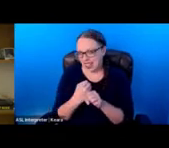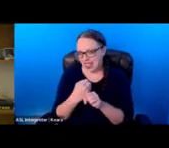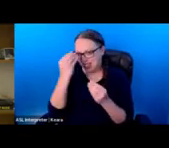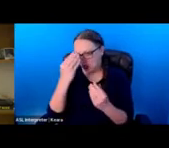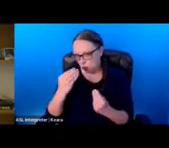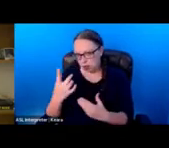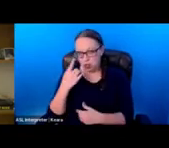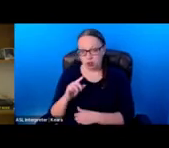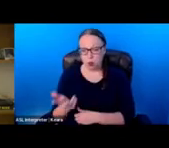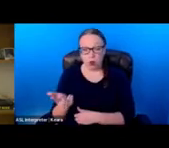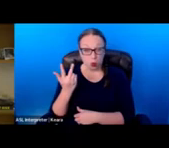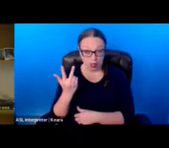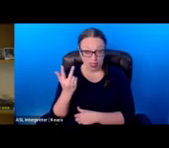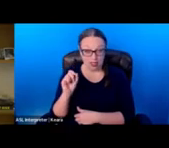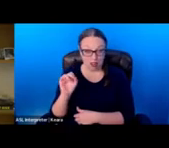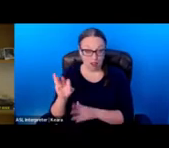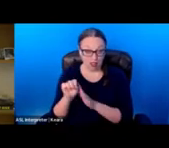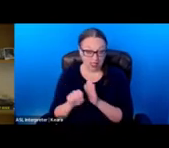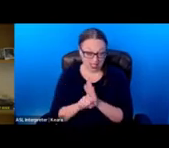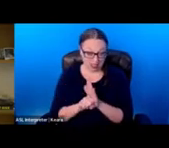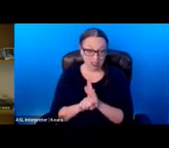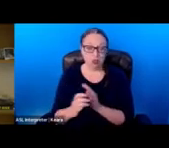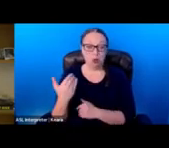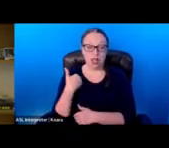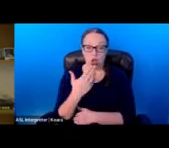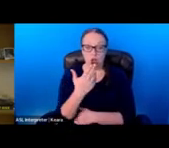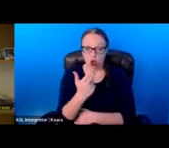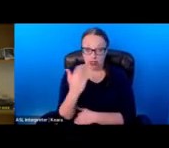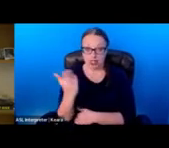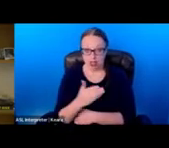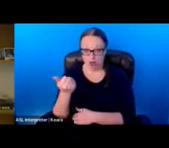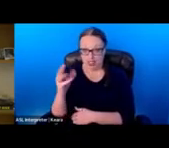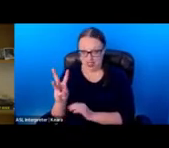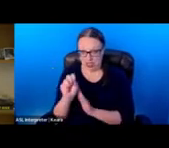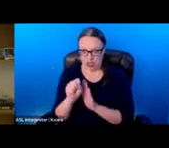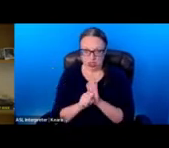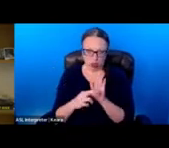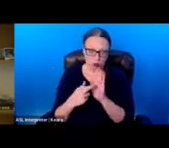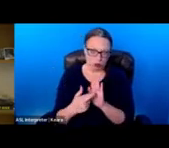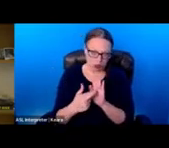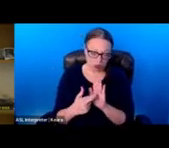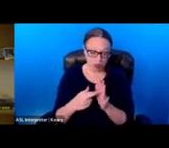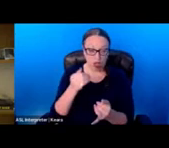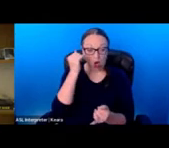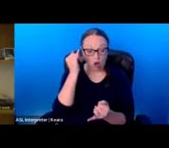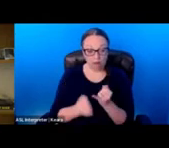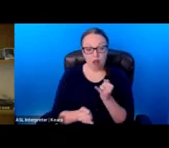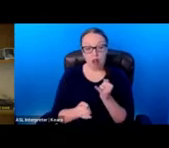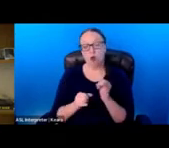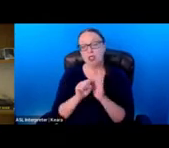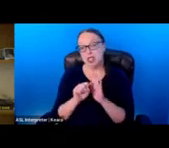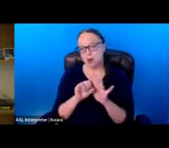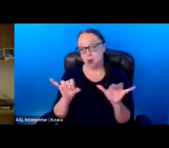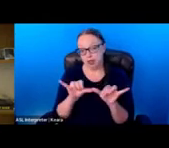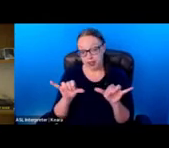why we have 13 out of the 16 states represented. Our final sample size for the study